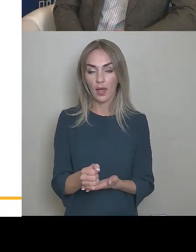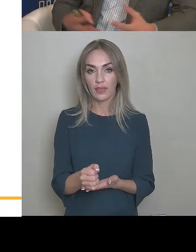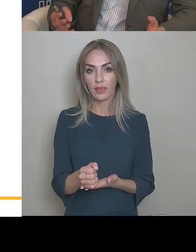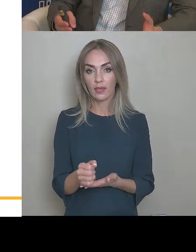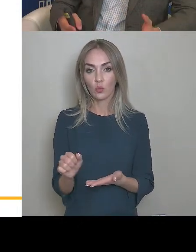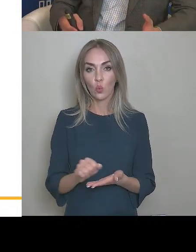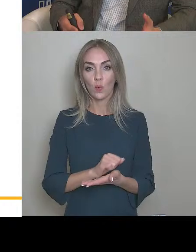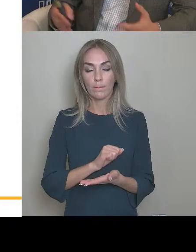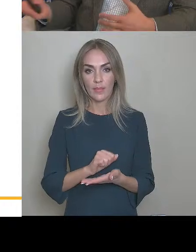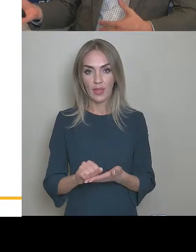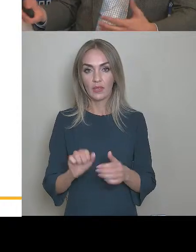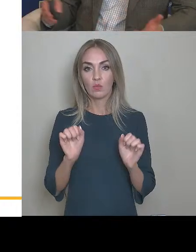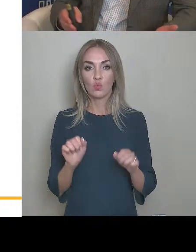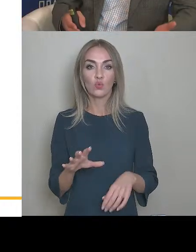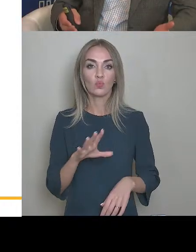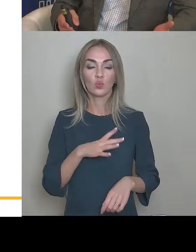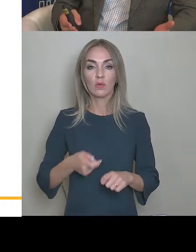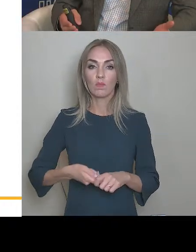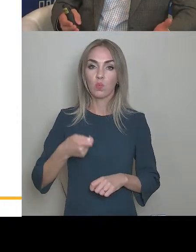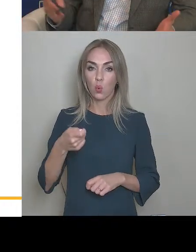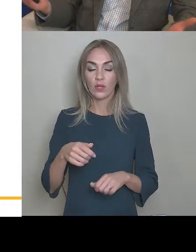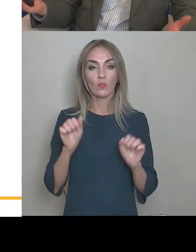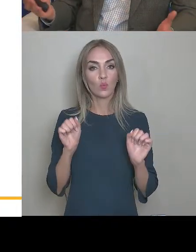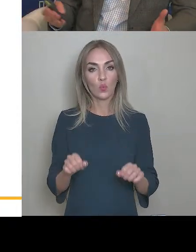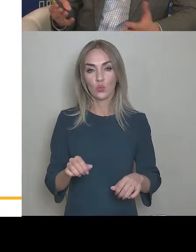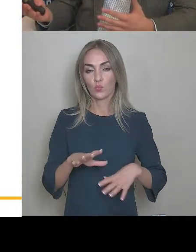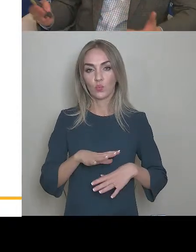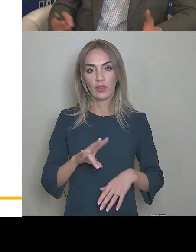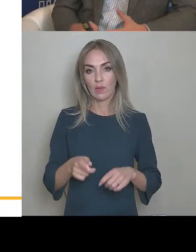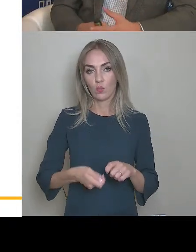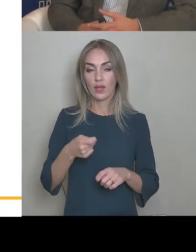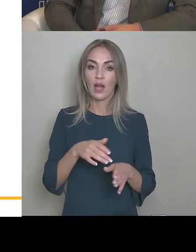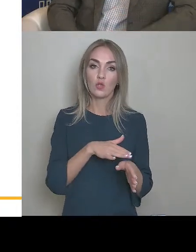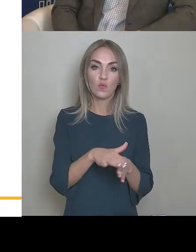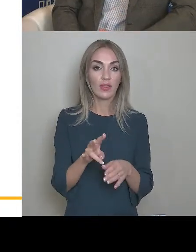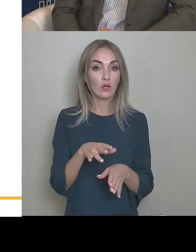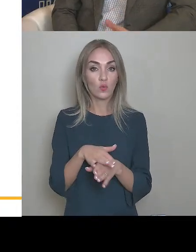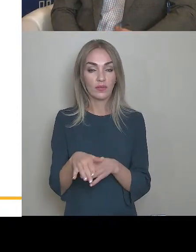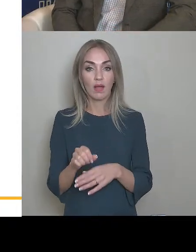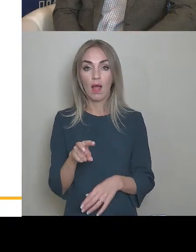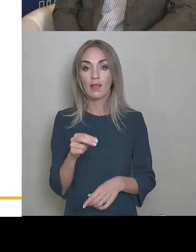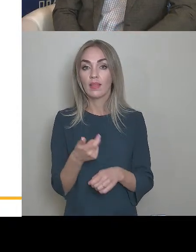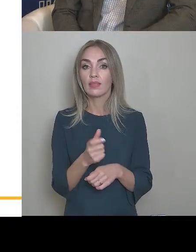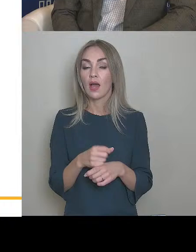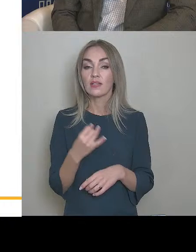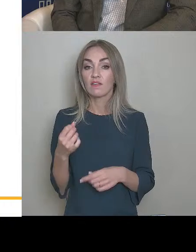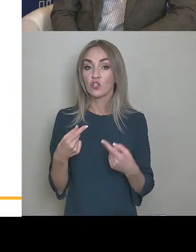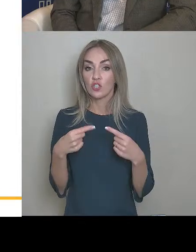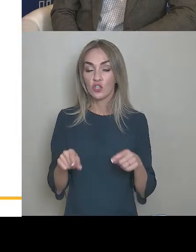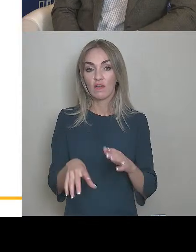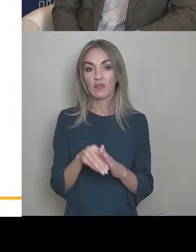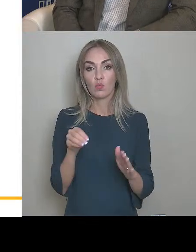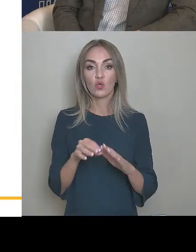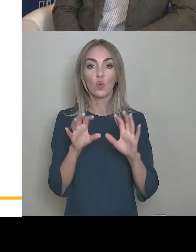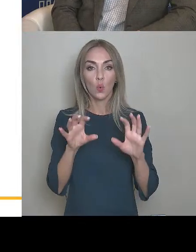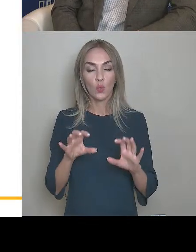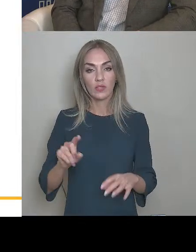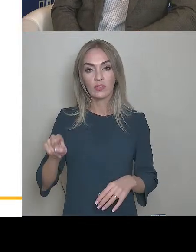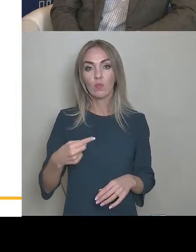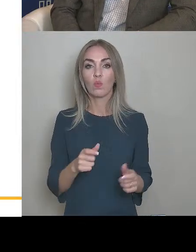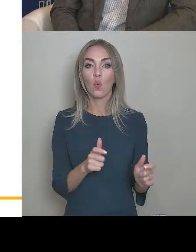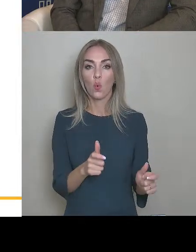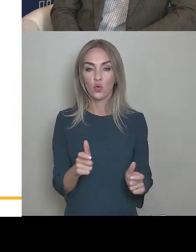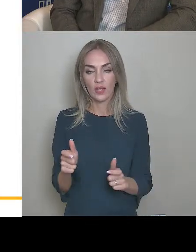nominate a person, the documents could be submitted, they may not be submitted. So another interesting thing